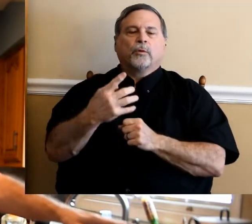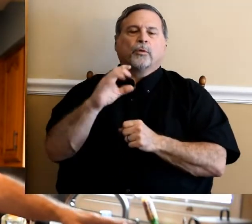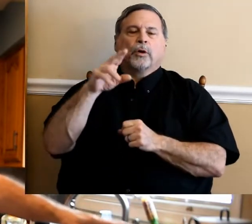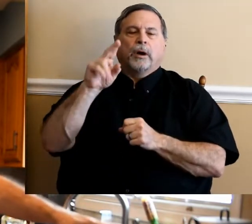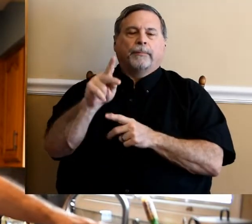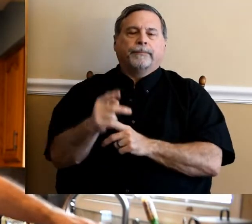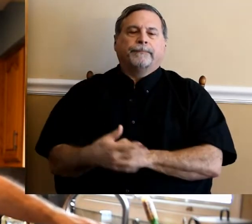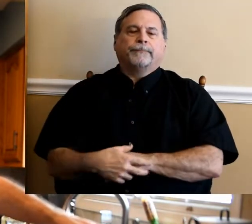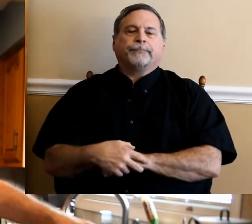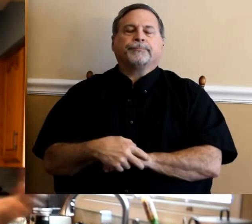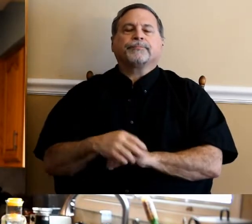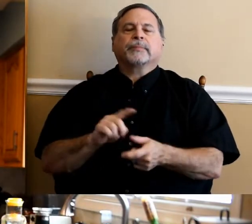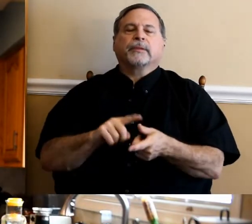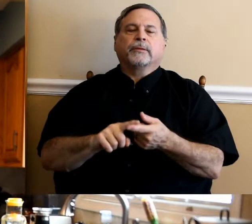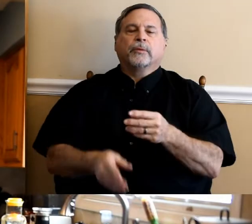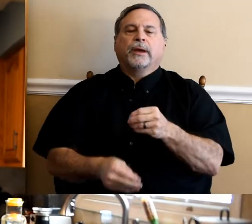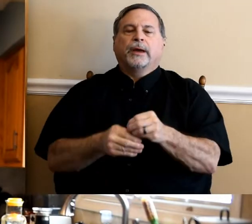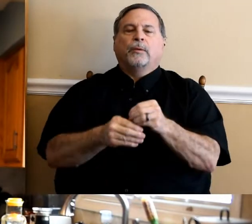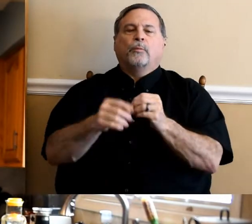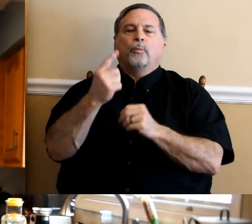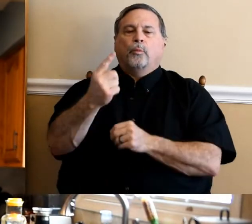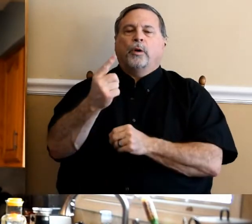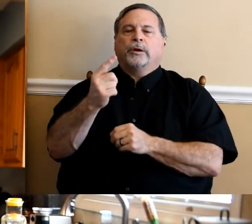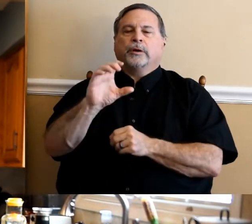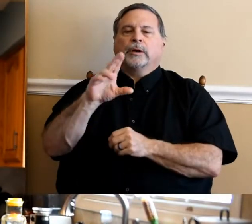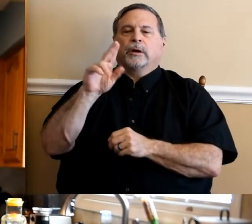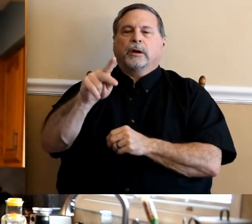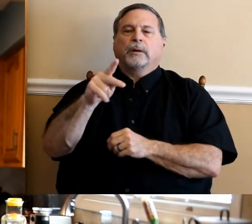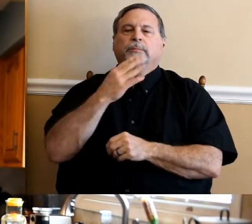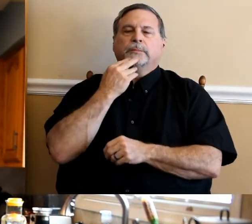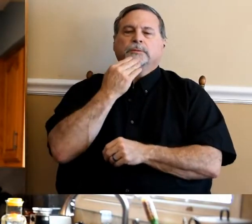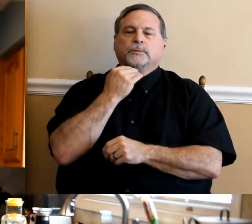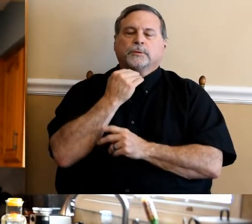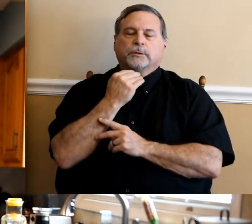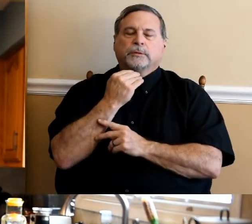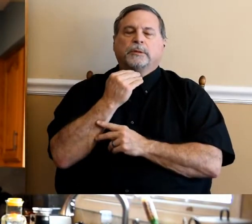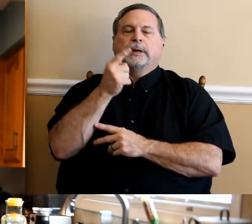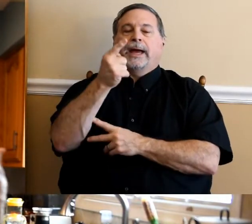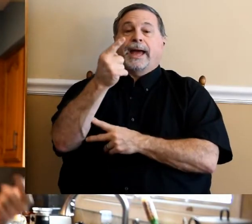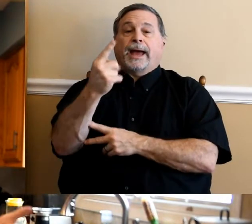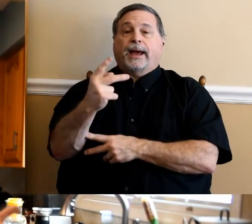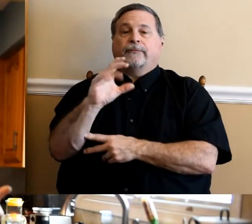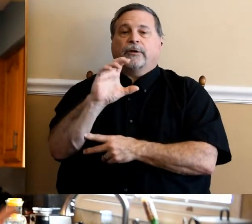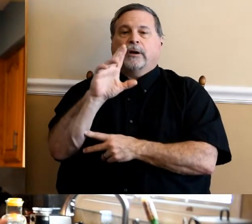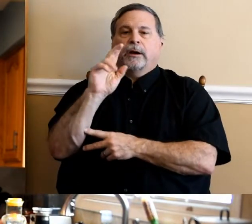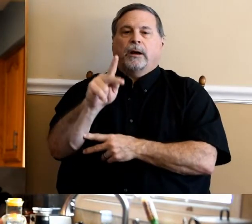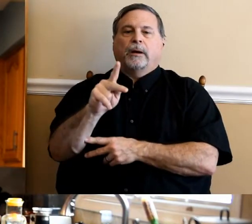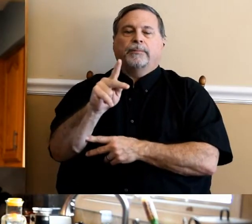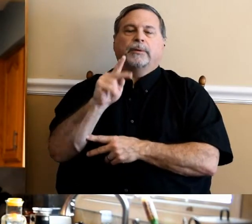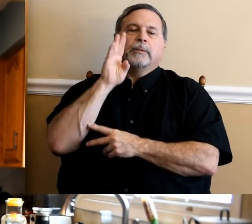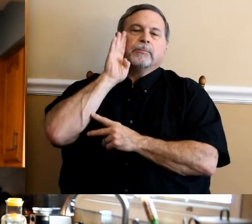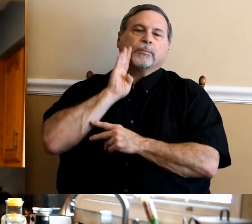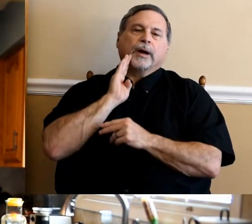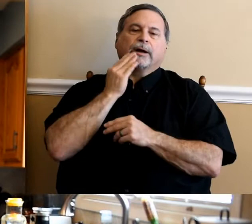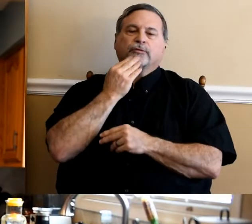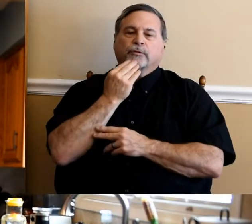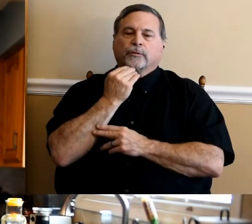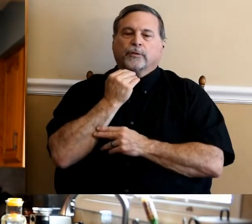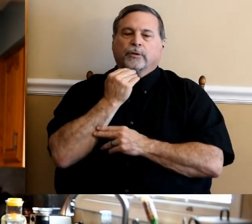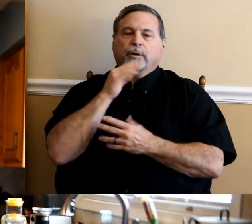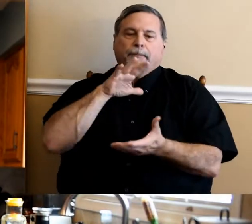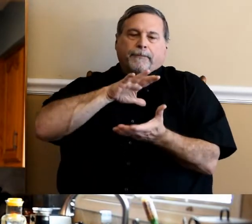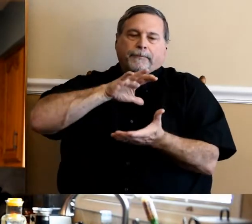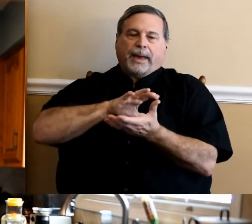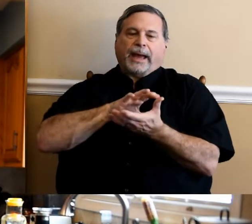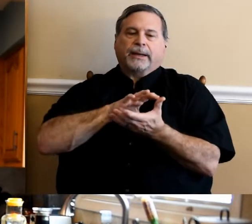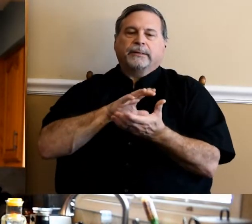1/4 cup of that in. We're going to take a cup of regular granulated sugar. We're going to take a 1/2 cup of brown